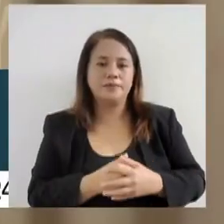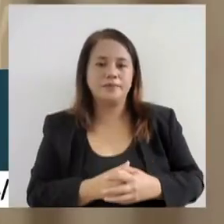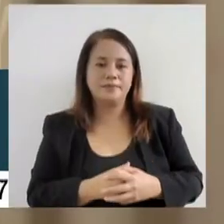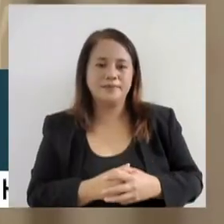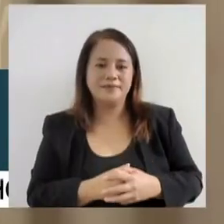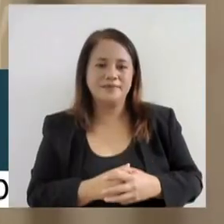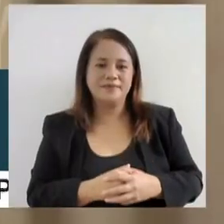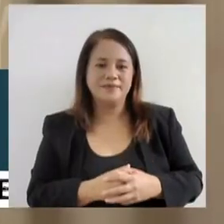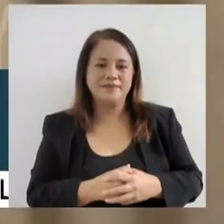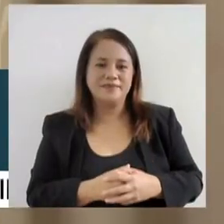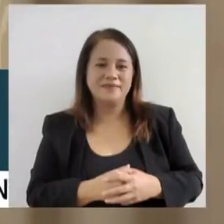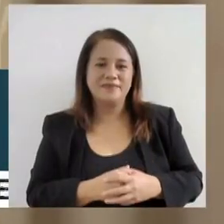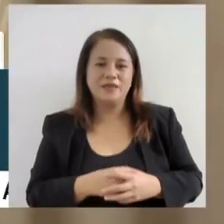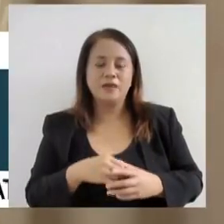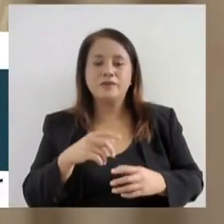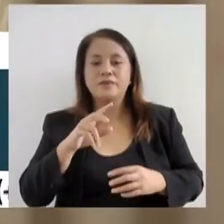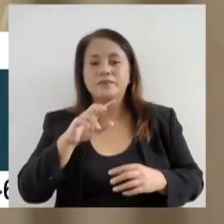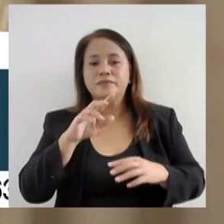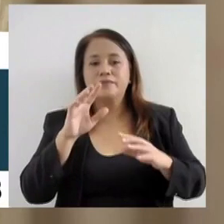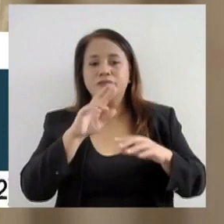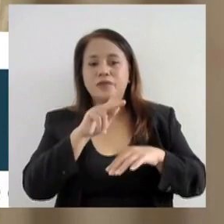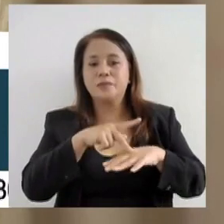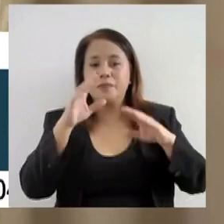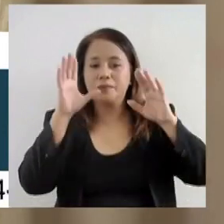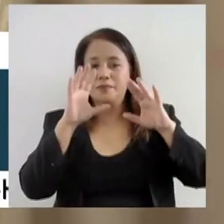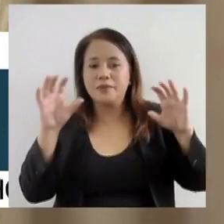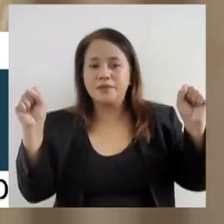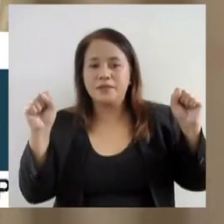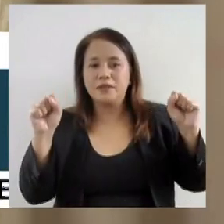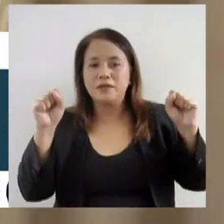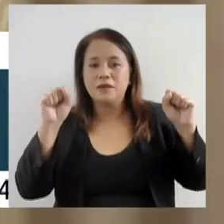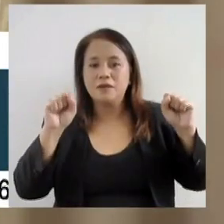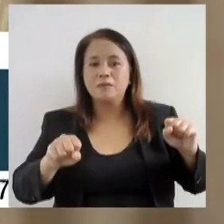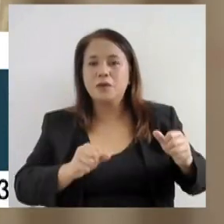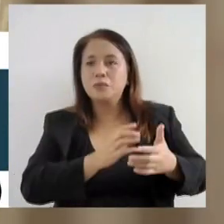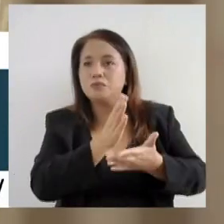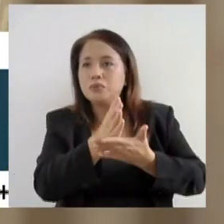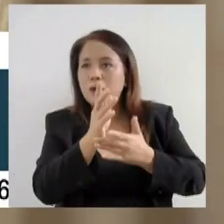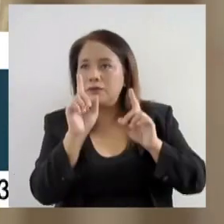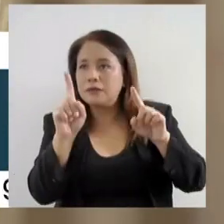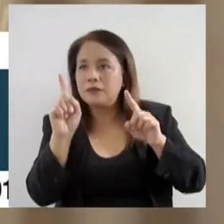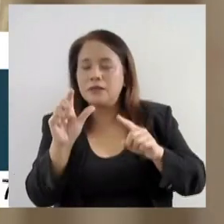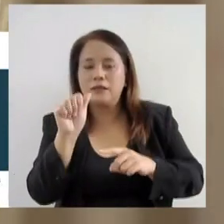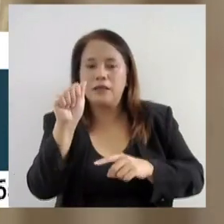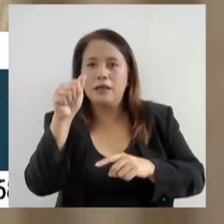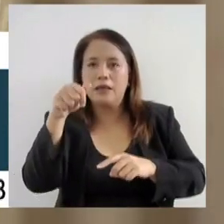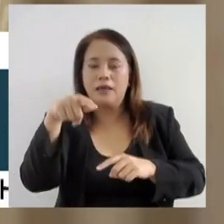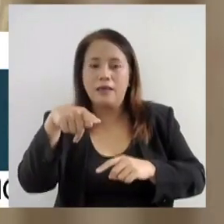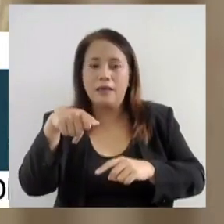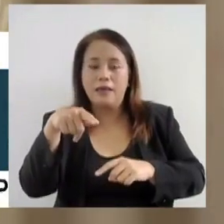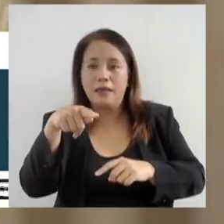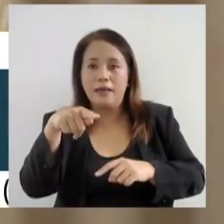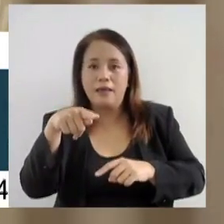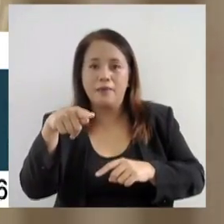Dapat naman talaga ang Philippine President kailangan pumunta sa lahat ng APEC. Importante talaga